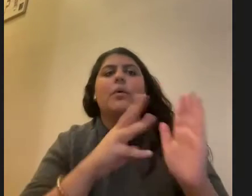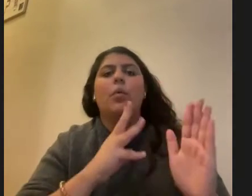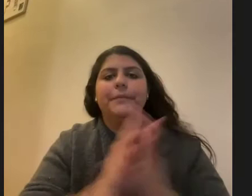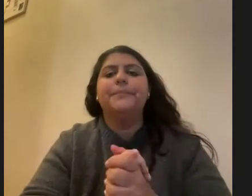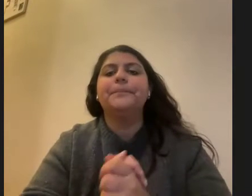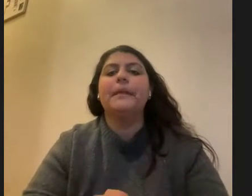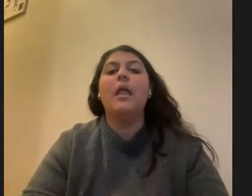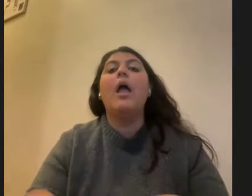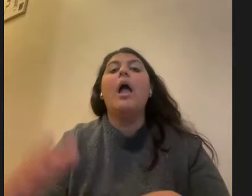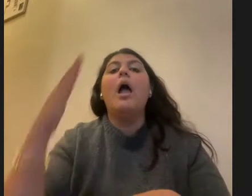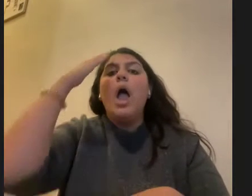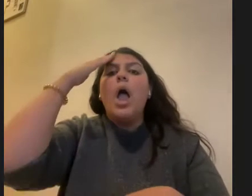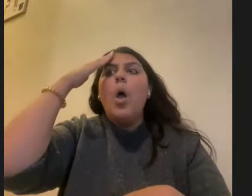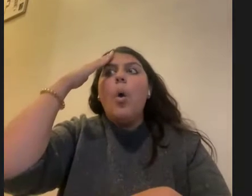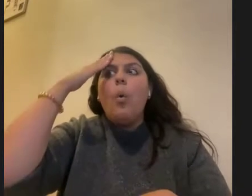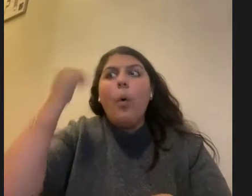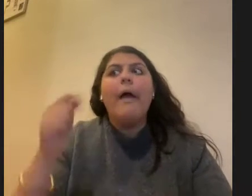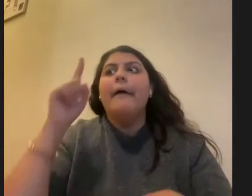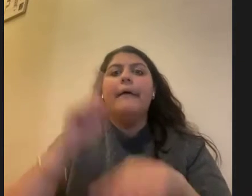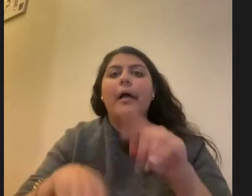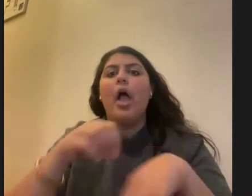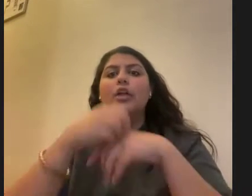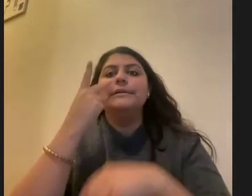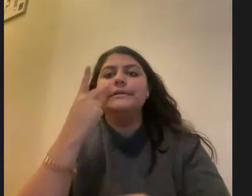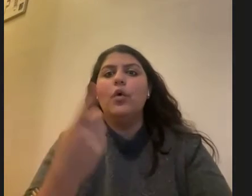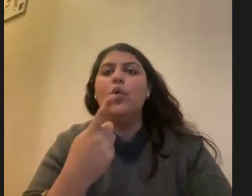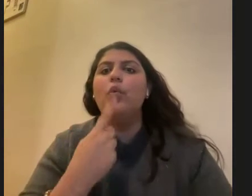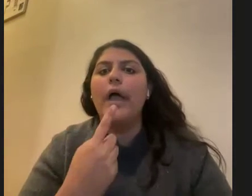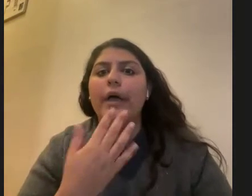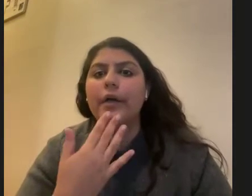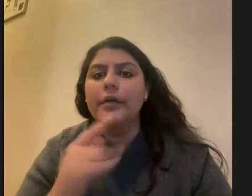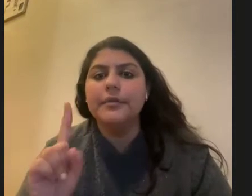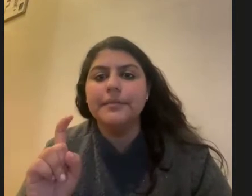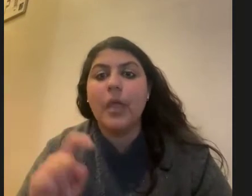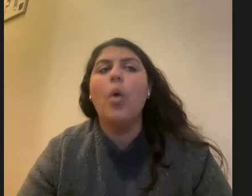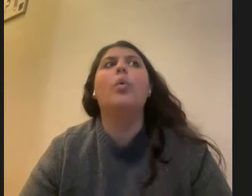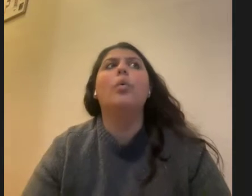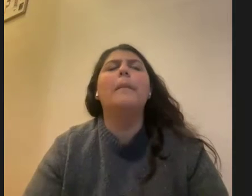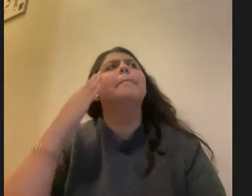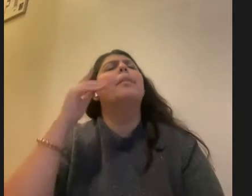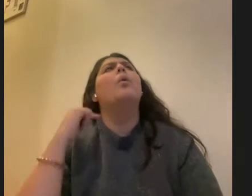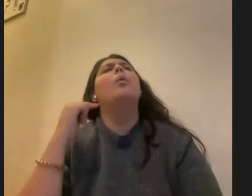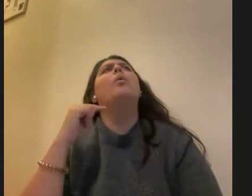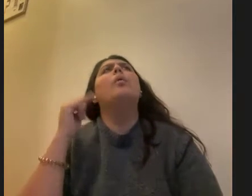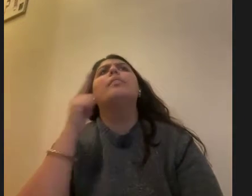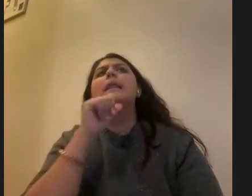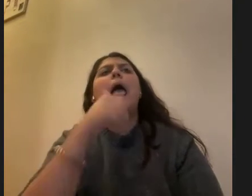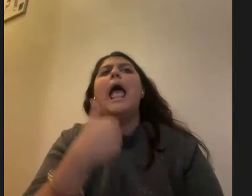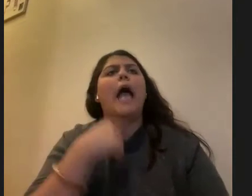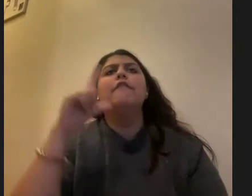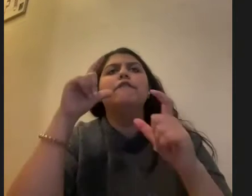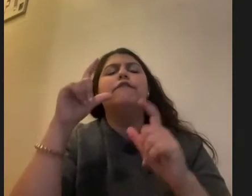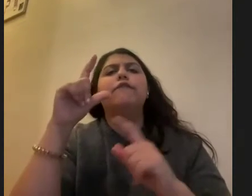know, why can't octopuses see red? Because, well, they don't have photoreceptors in their